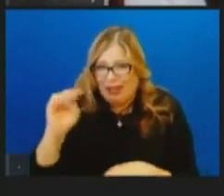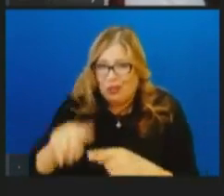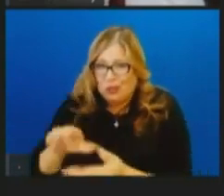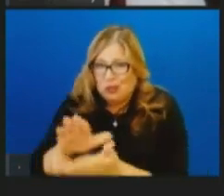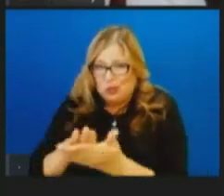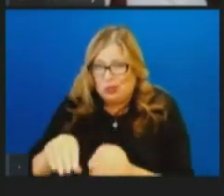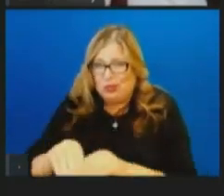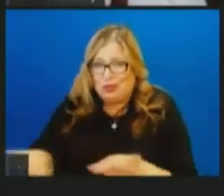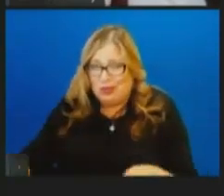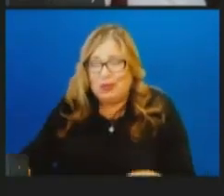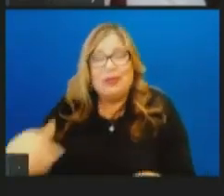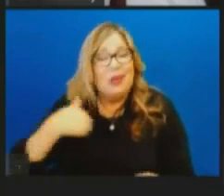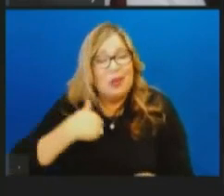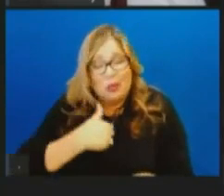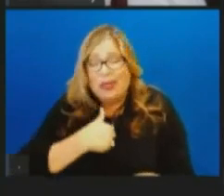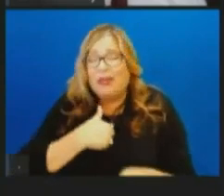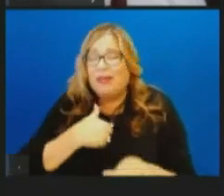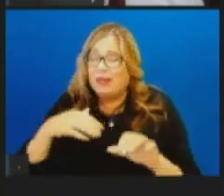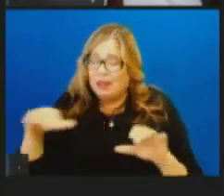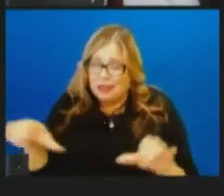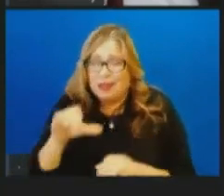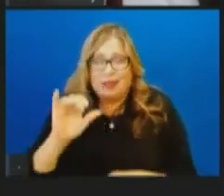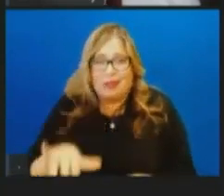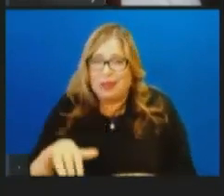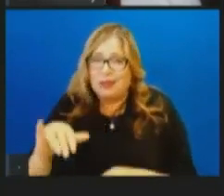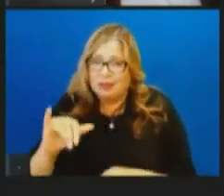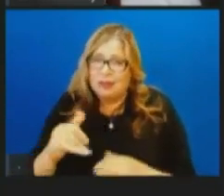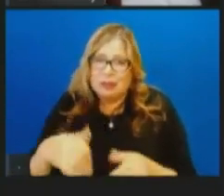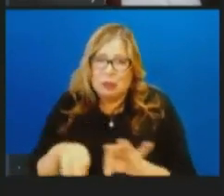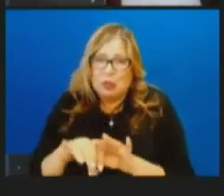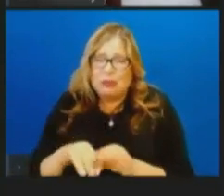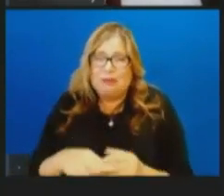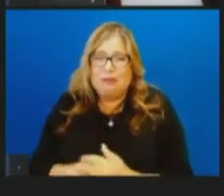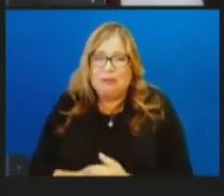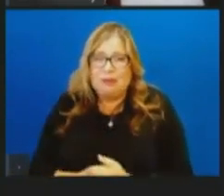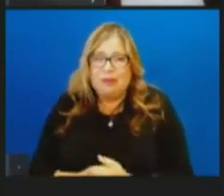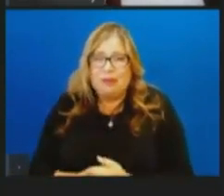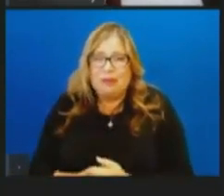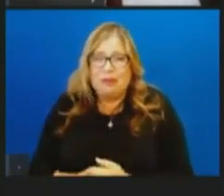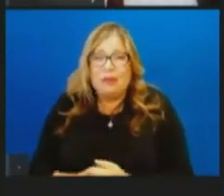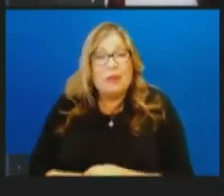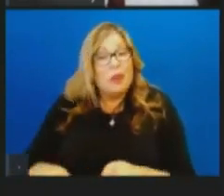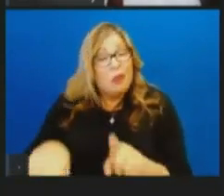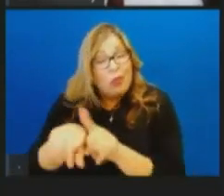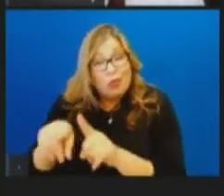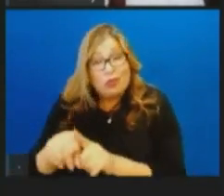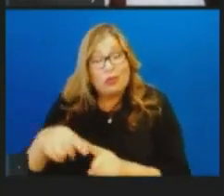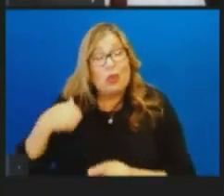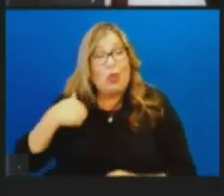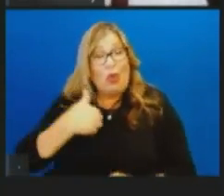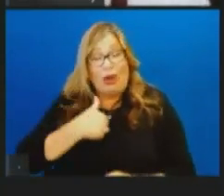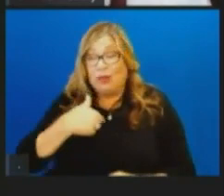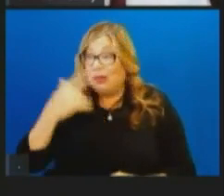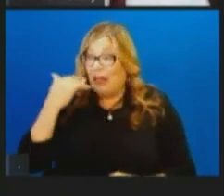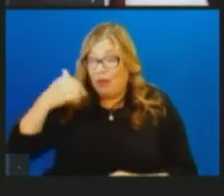we have done it is important. And then constantly working to be a state that learns.